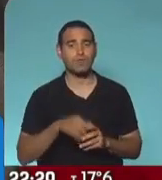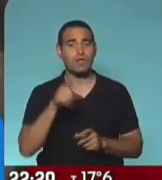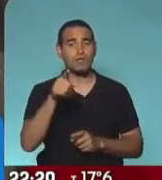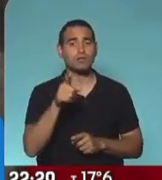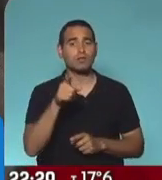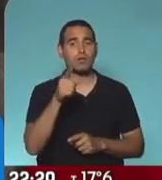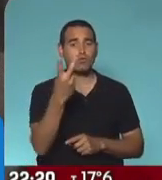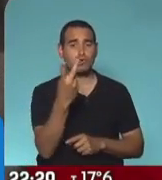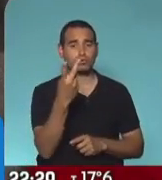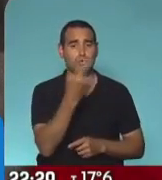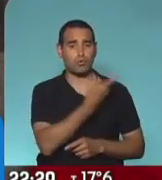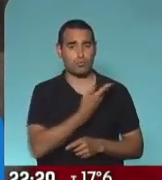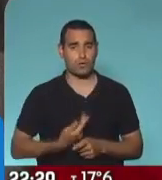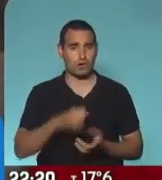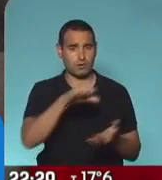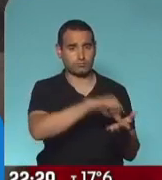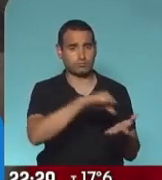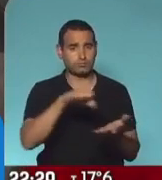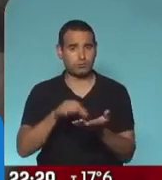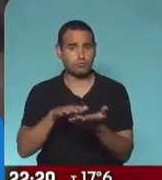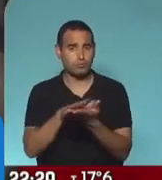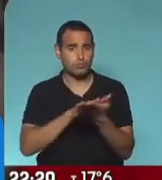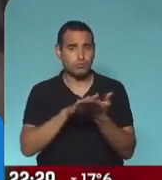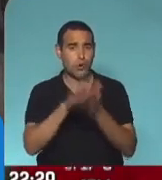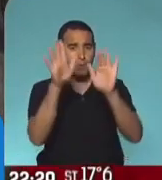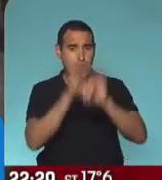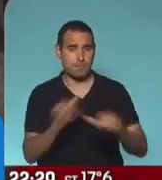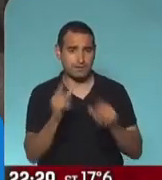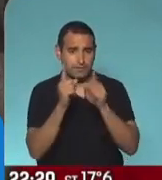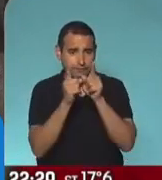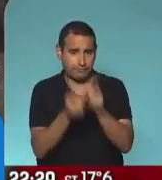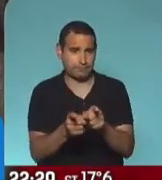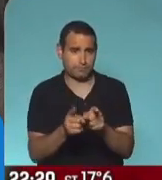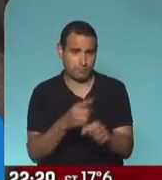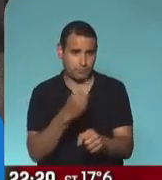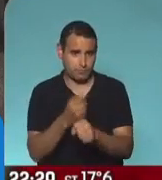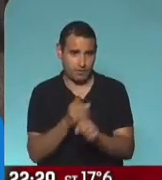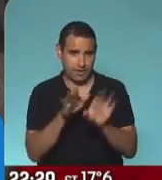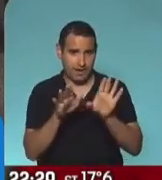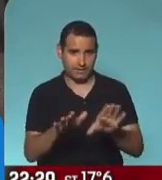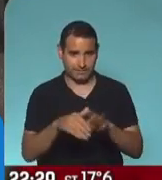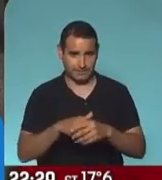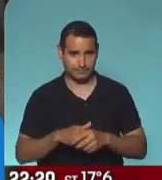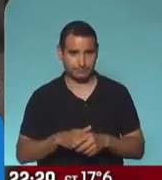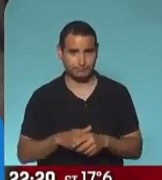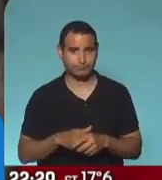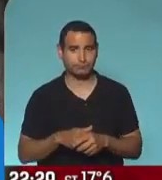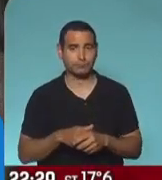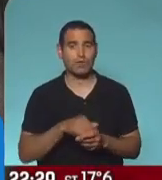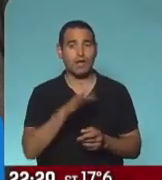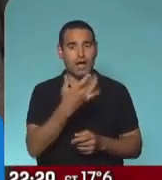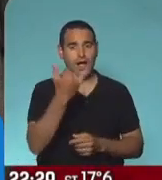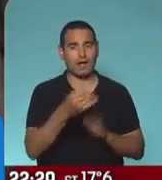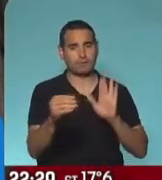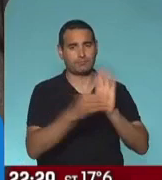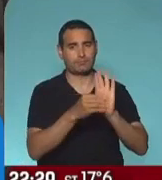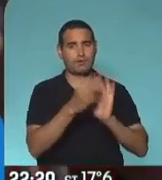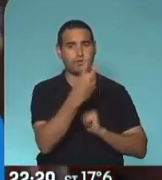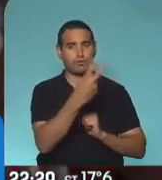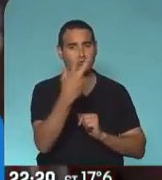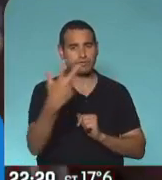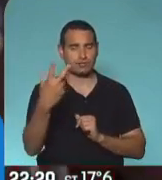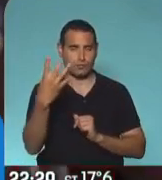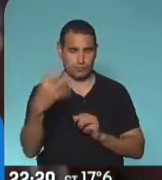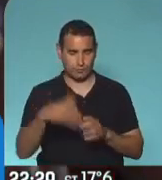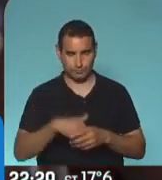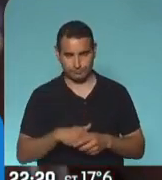solution and the prospects for a lasting peace, as reaffirmed by UN Security Council Resolution 2334.